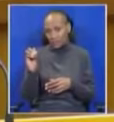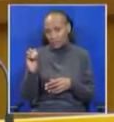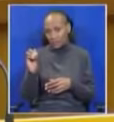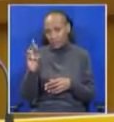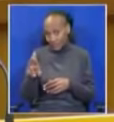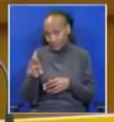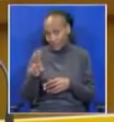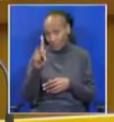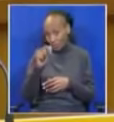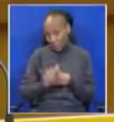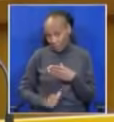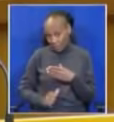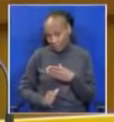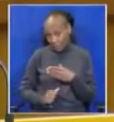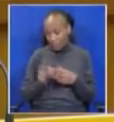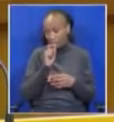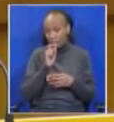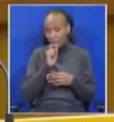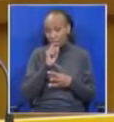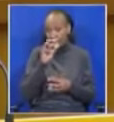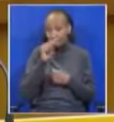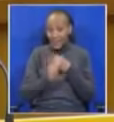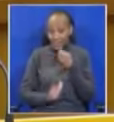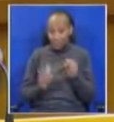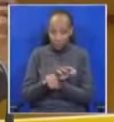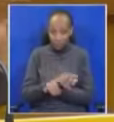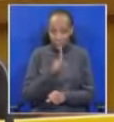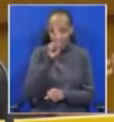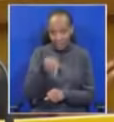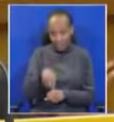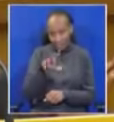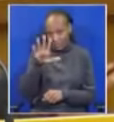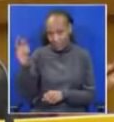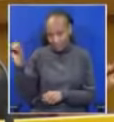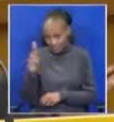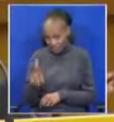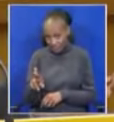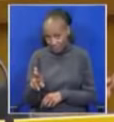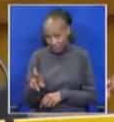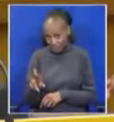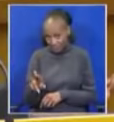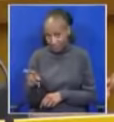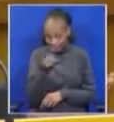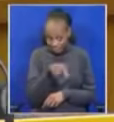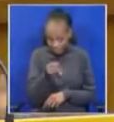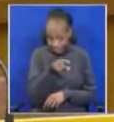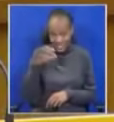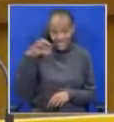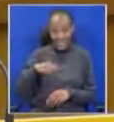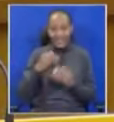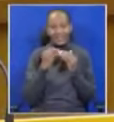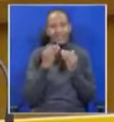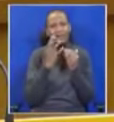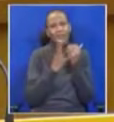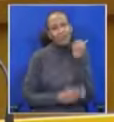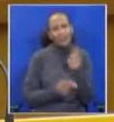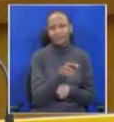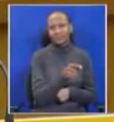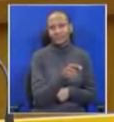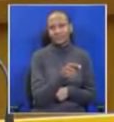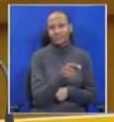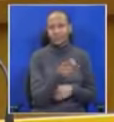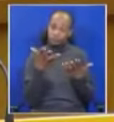earn 1,500 per month. Now, those are truly poverty wages. And the demand has